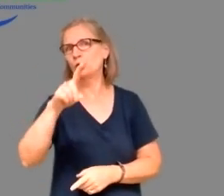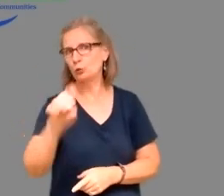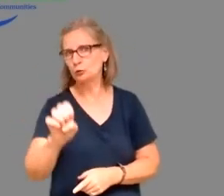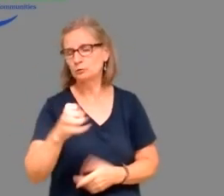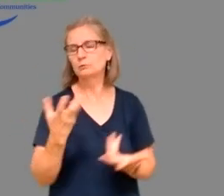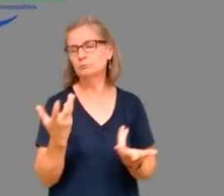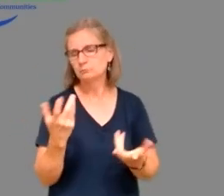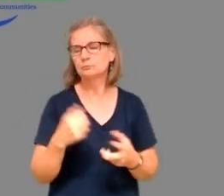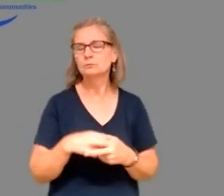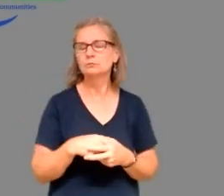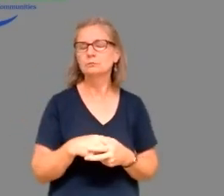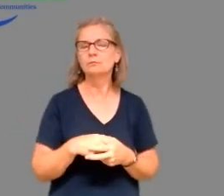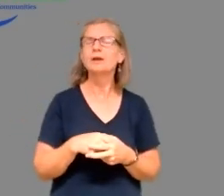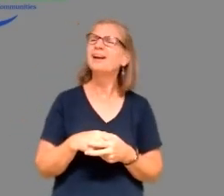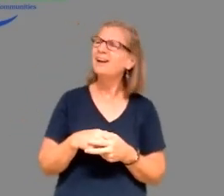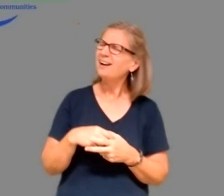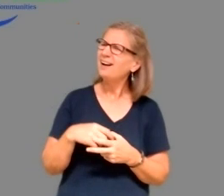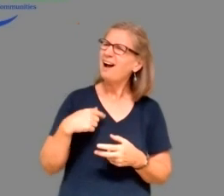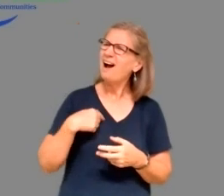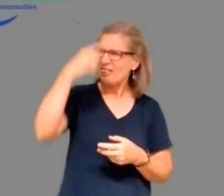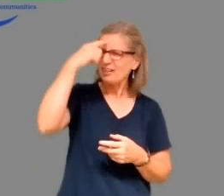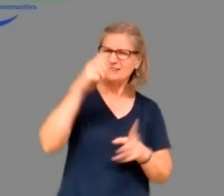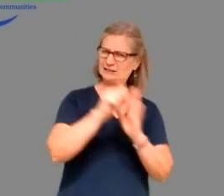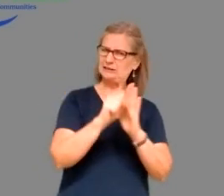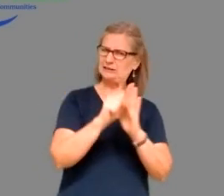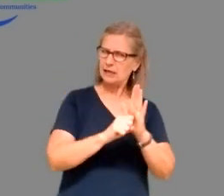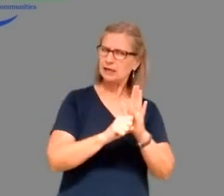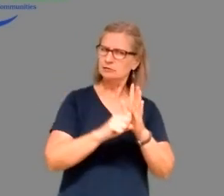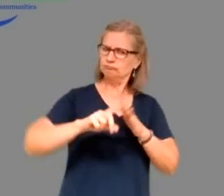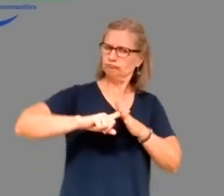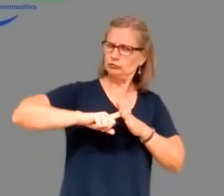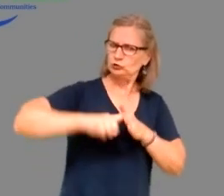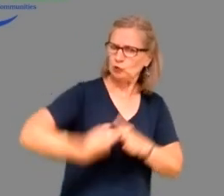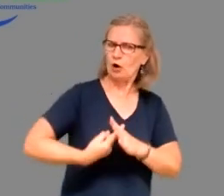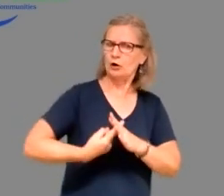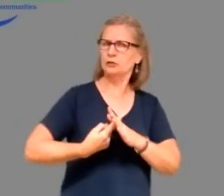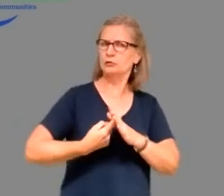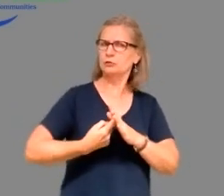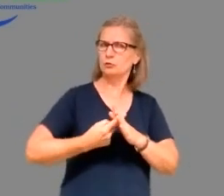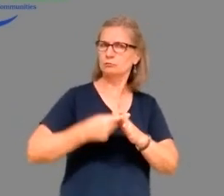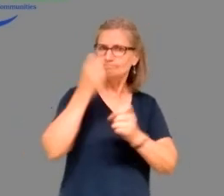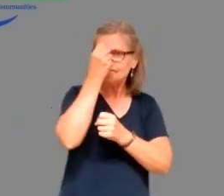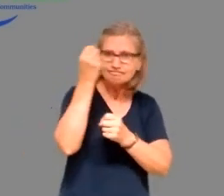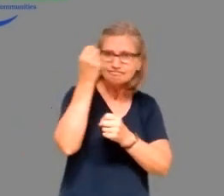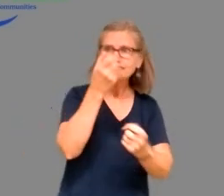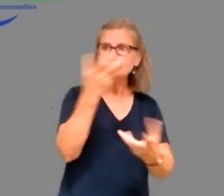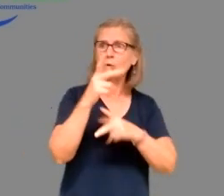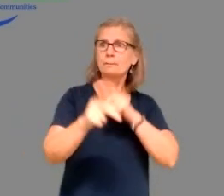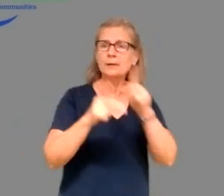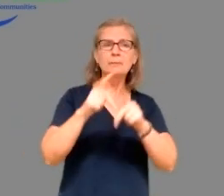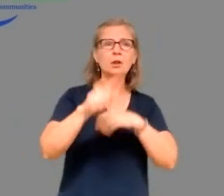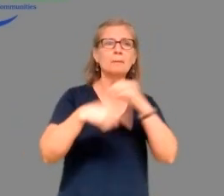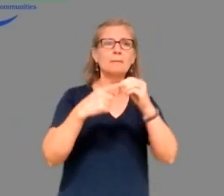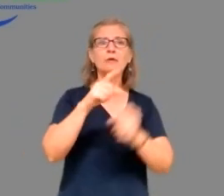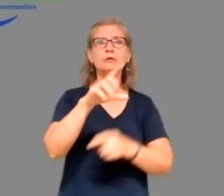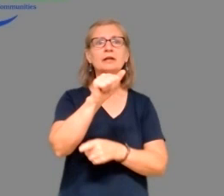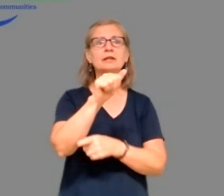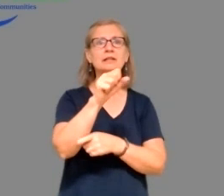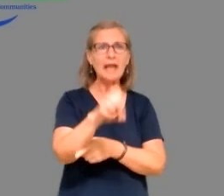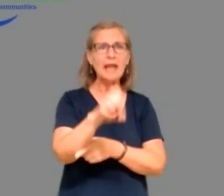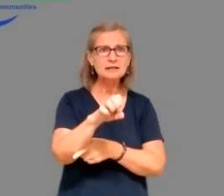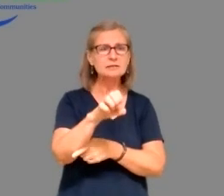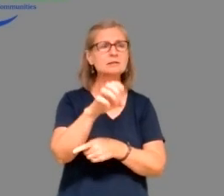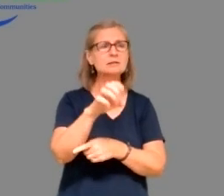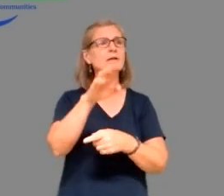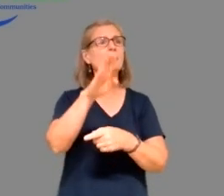is a, wasn't the state was starting to report cases by zip code or groups of cases by zip code, weren't they? Did they continue to do